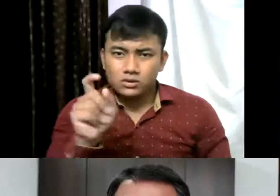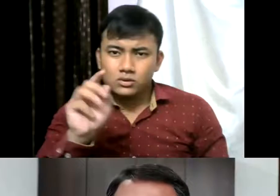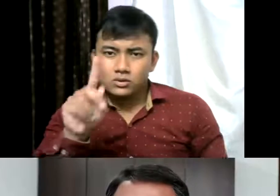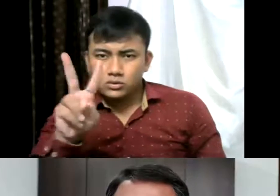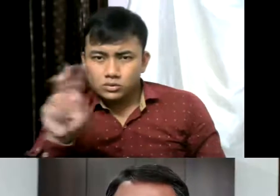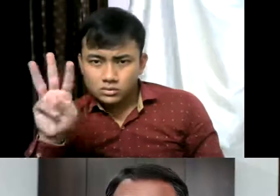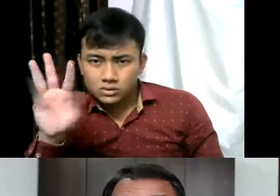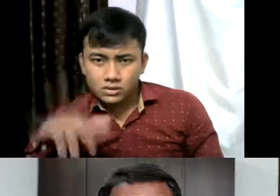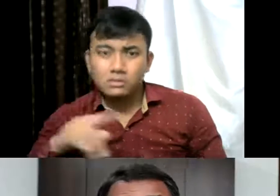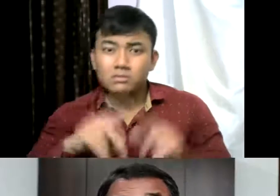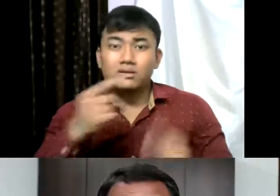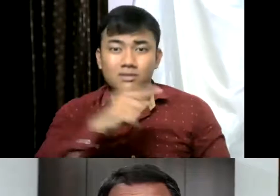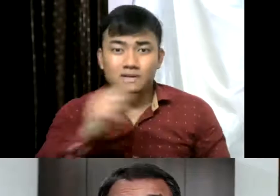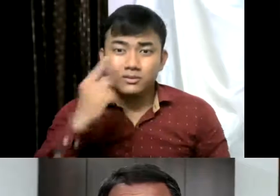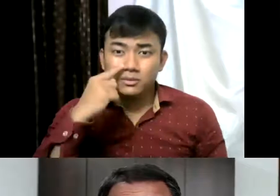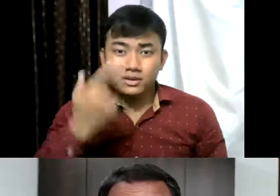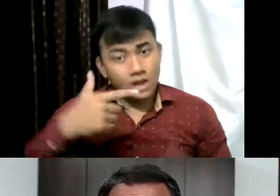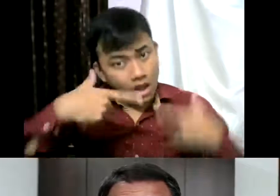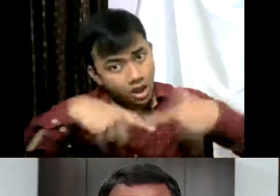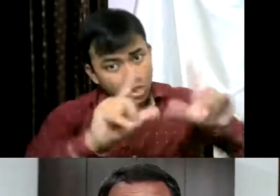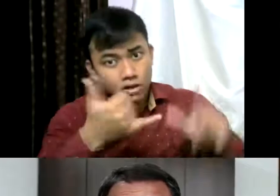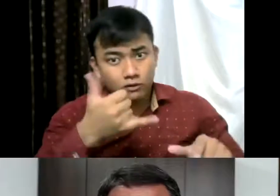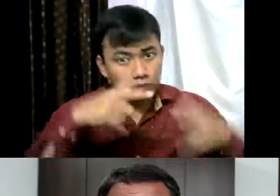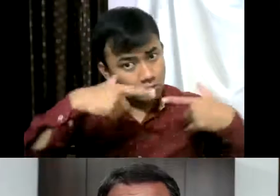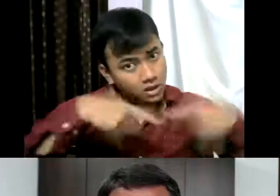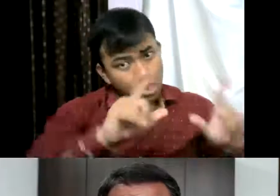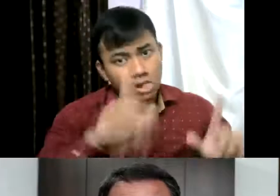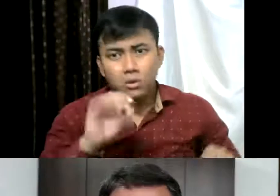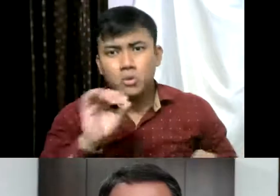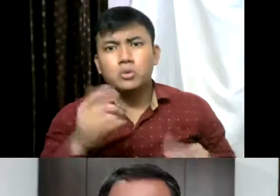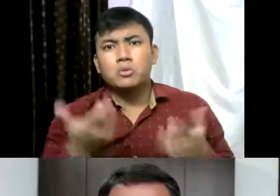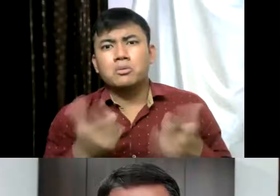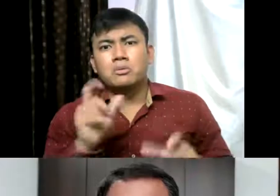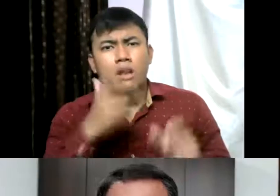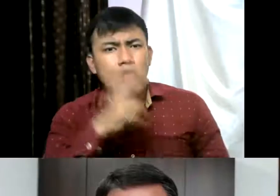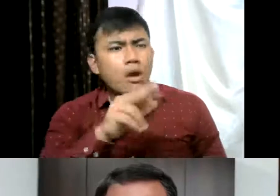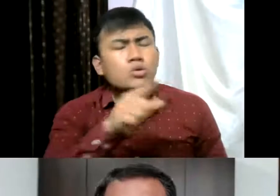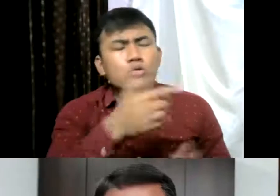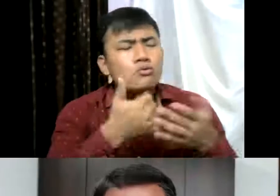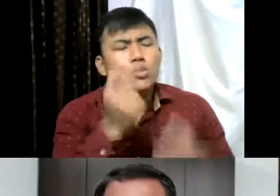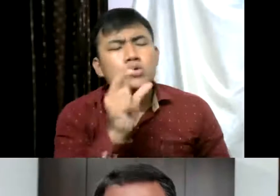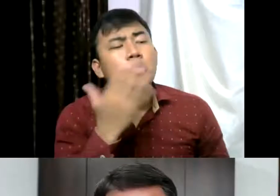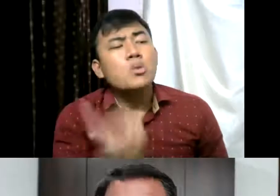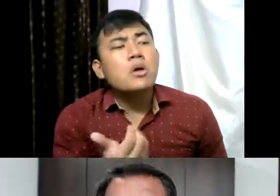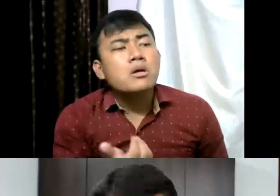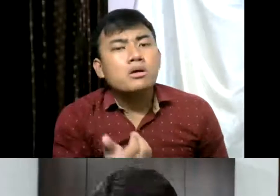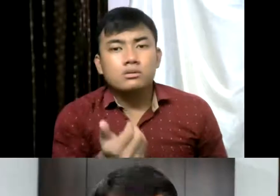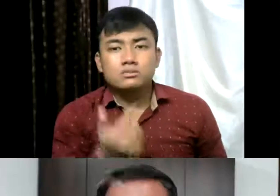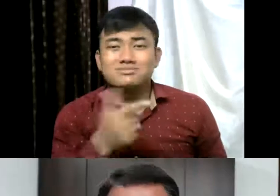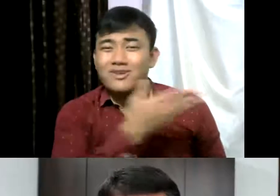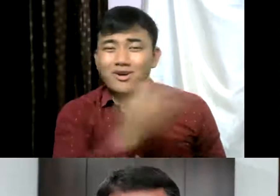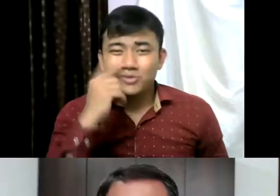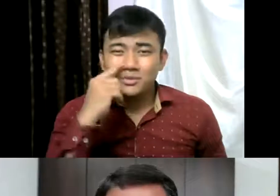women allowed to use phone at night? Because who are you texting at night? What are you watching on your phone at night? Is a question which is asked to all women and